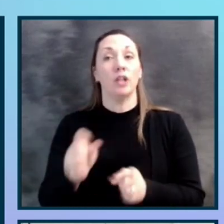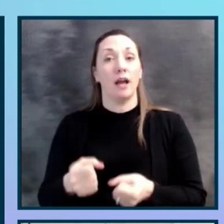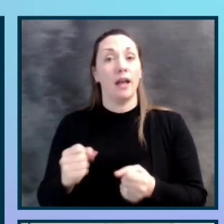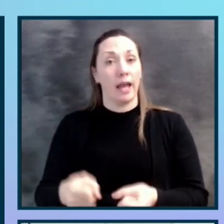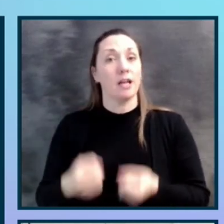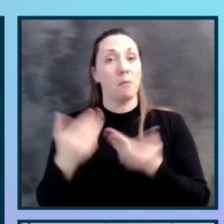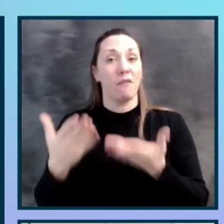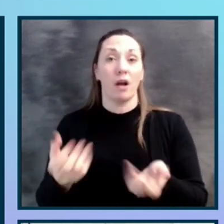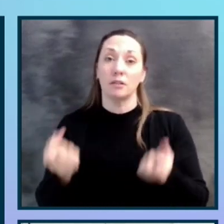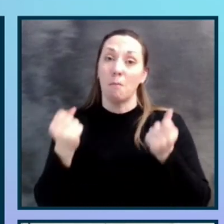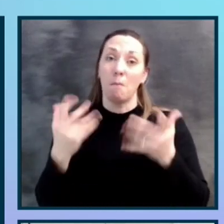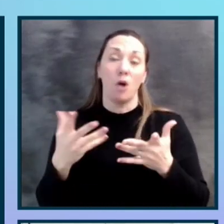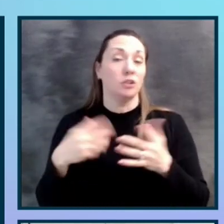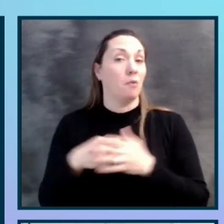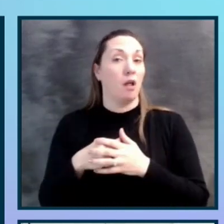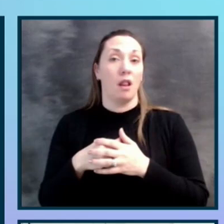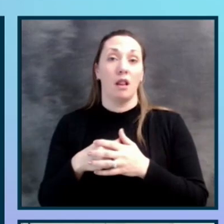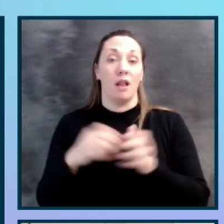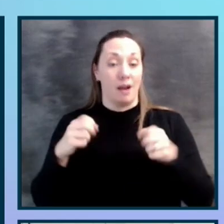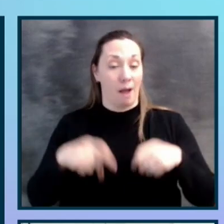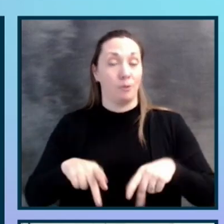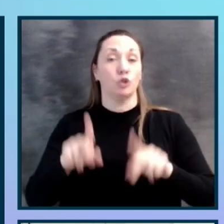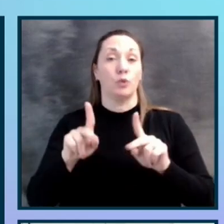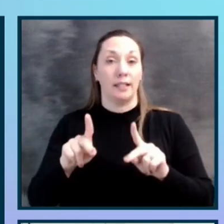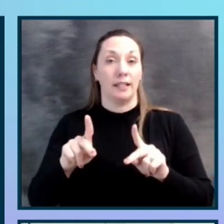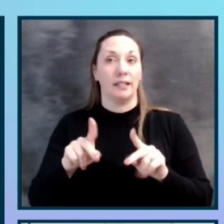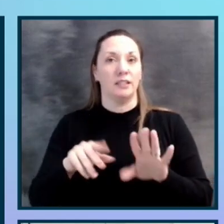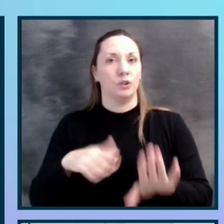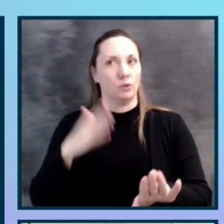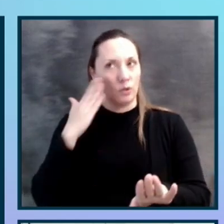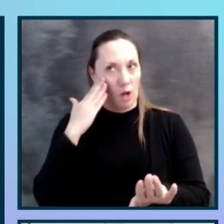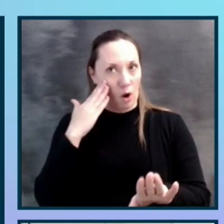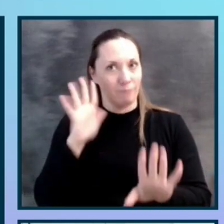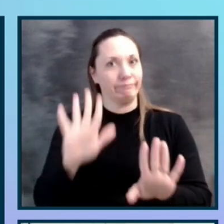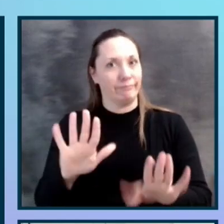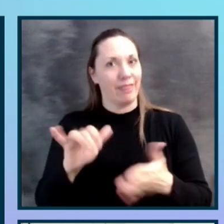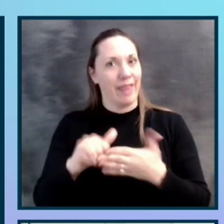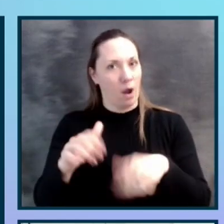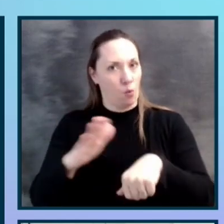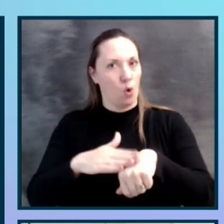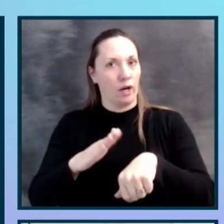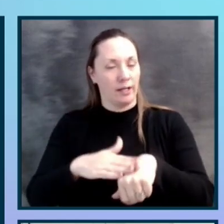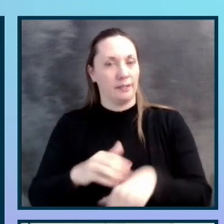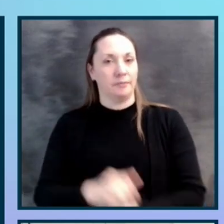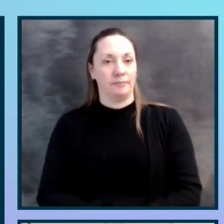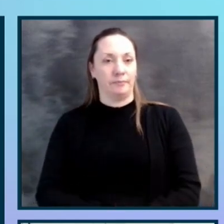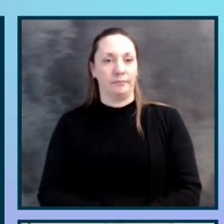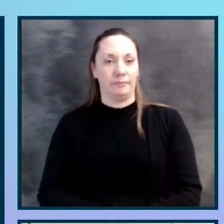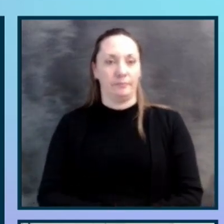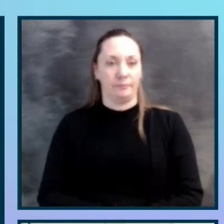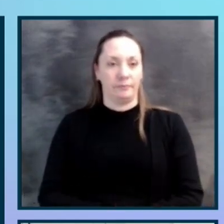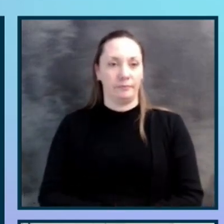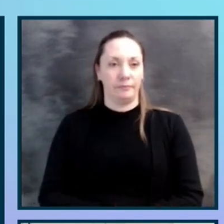multiple points and opportunities to hear that warning.